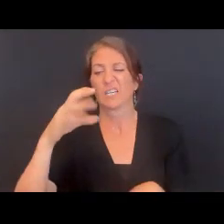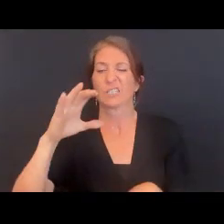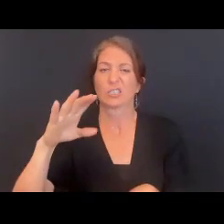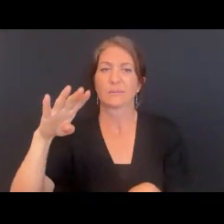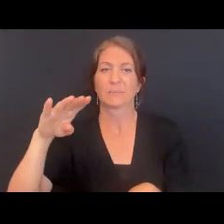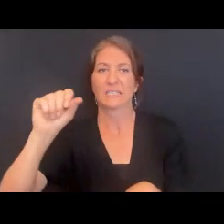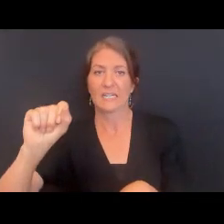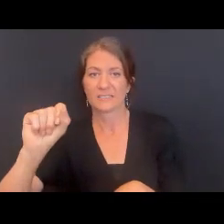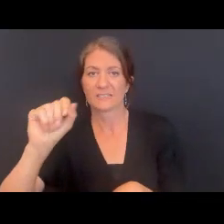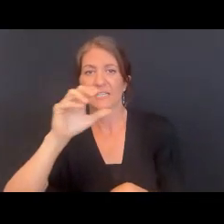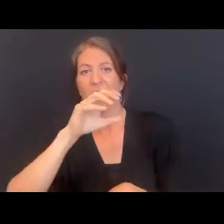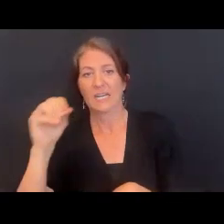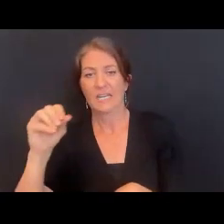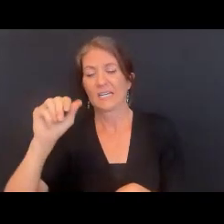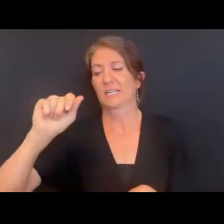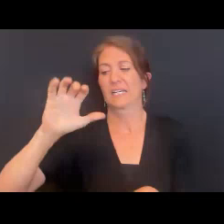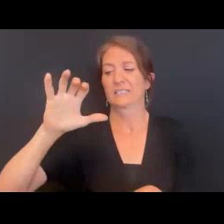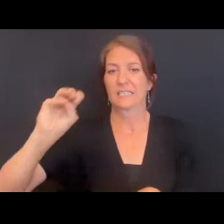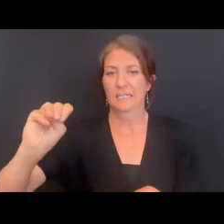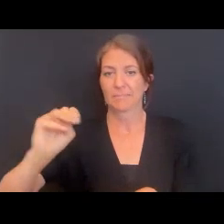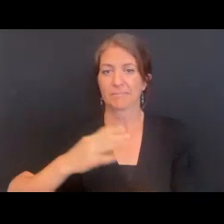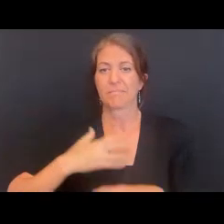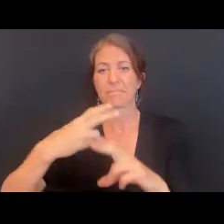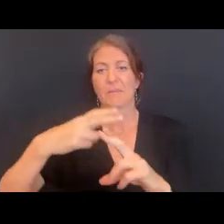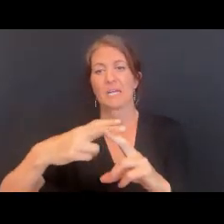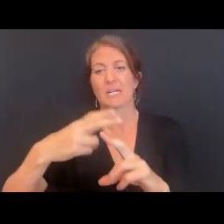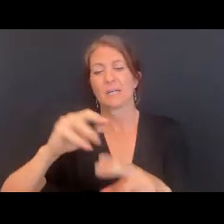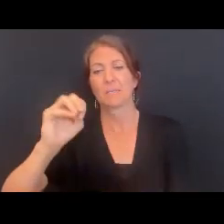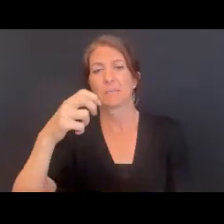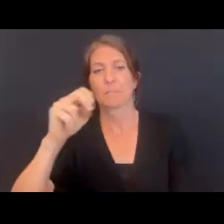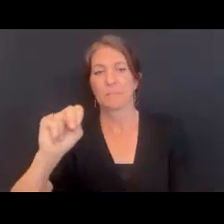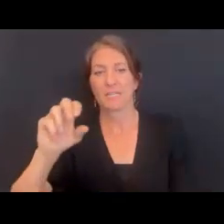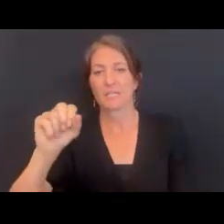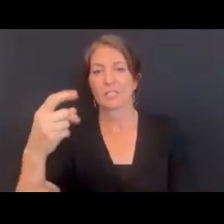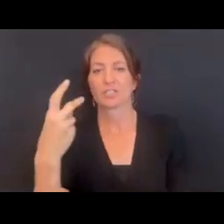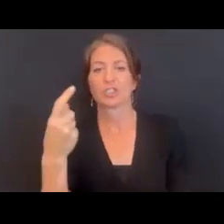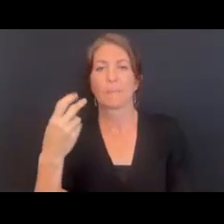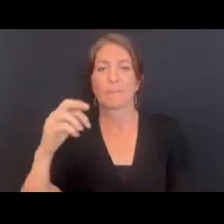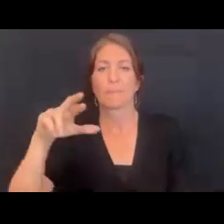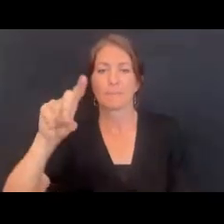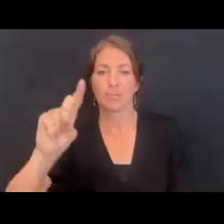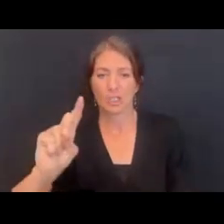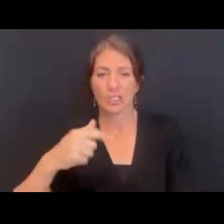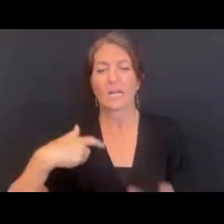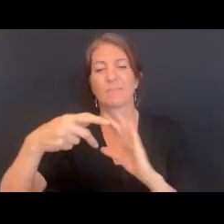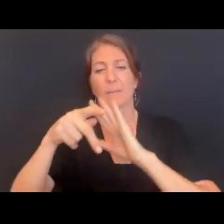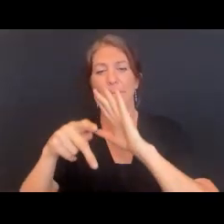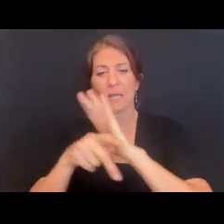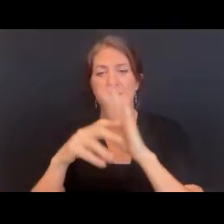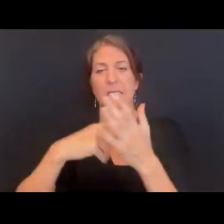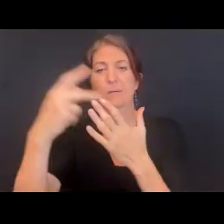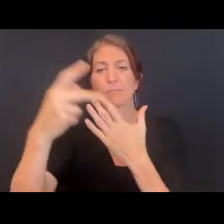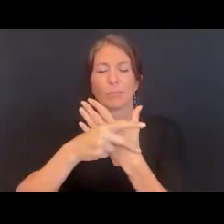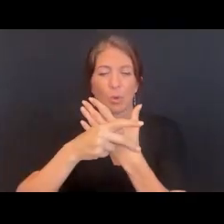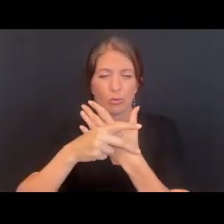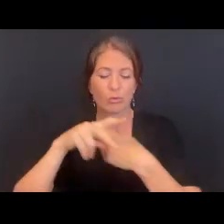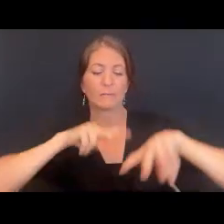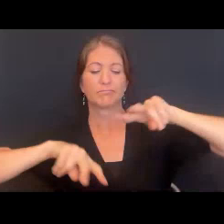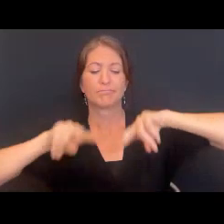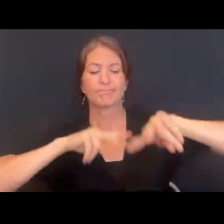ACM. My name is Megan Shepard. I'm the Policy and Program Oversight Director here at